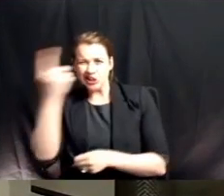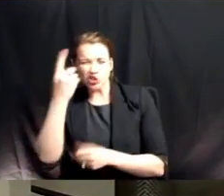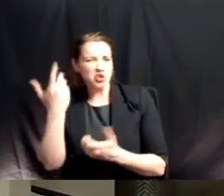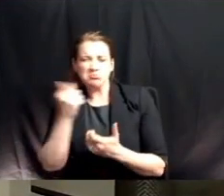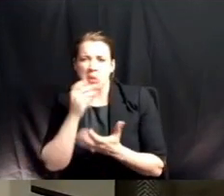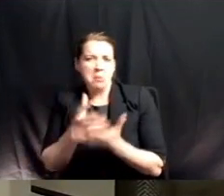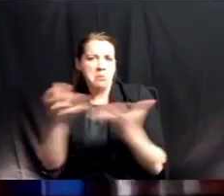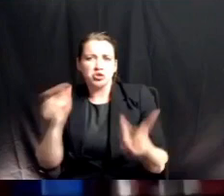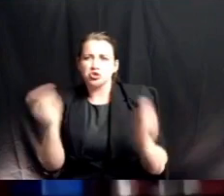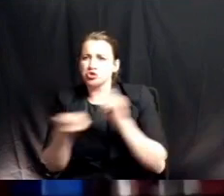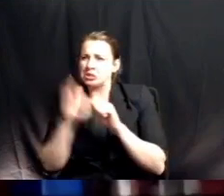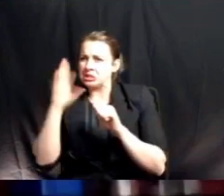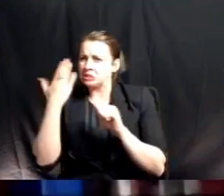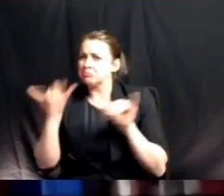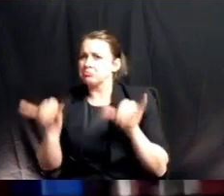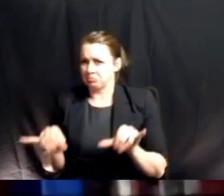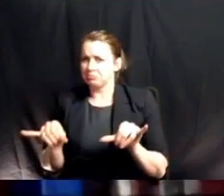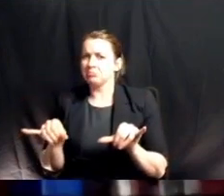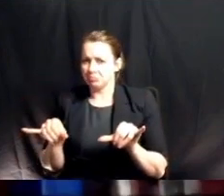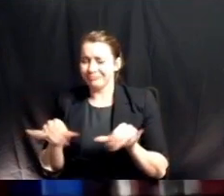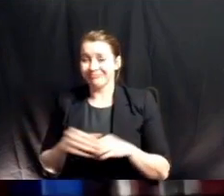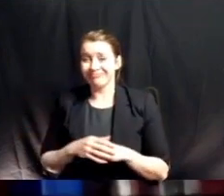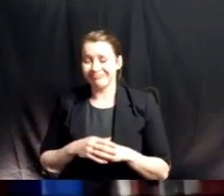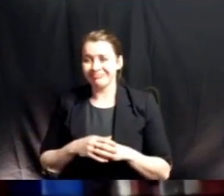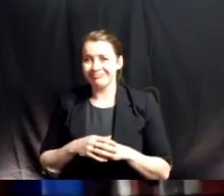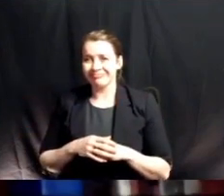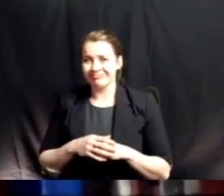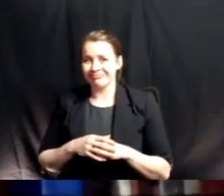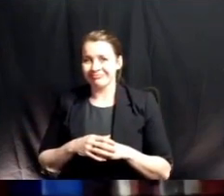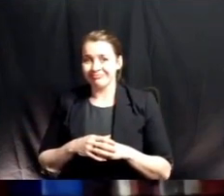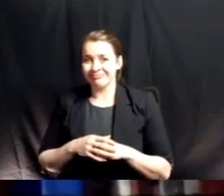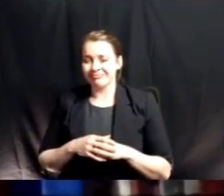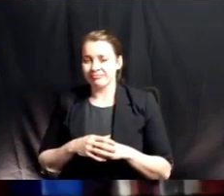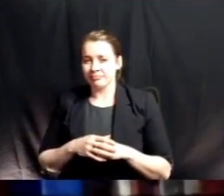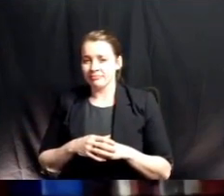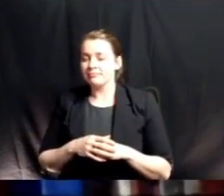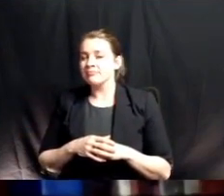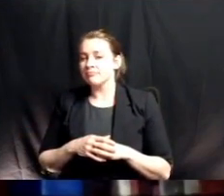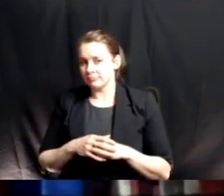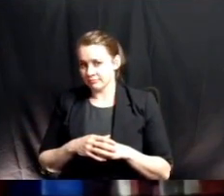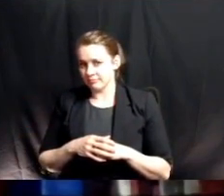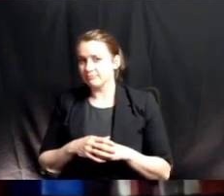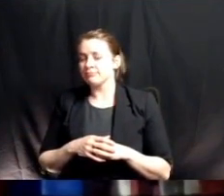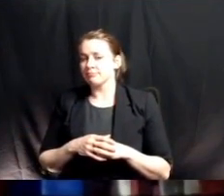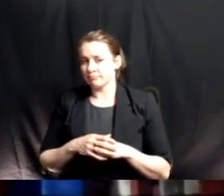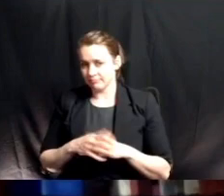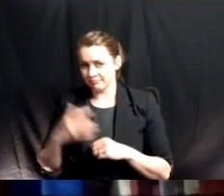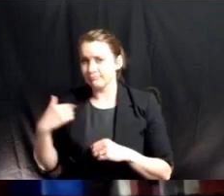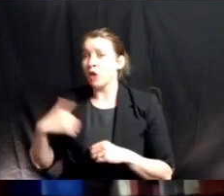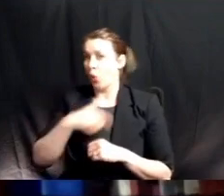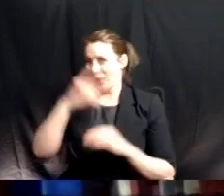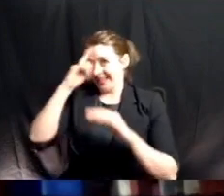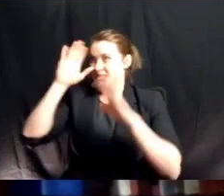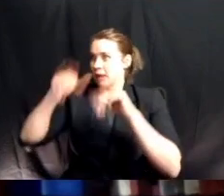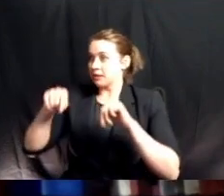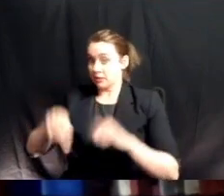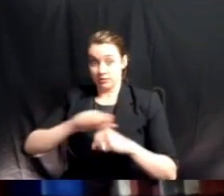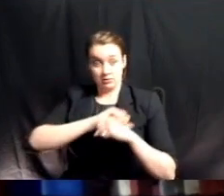we projected a fairly significant downturn, and so that's what